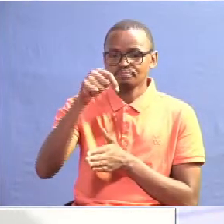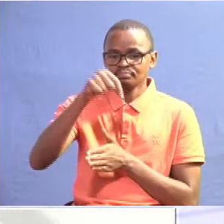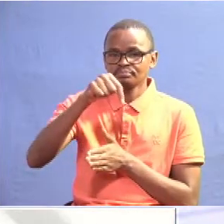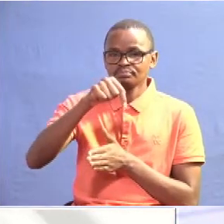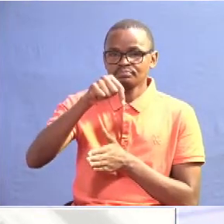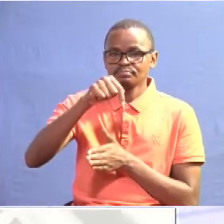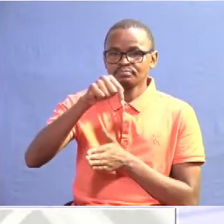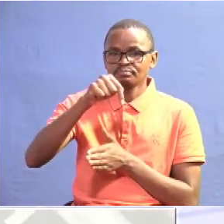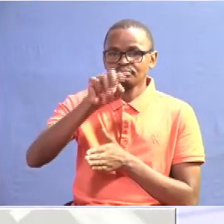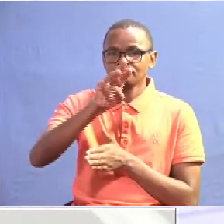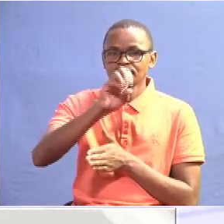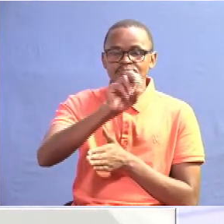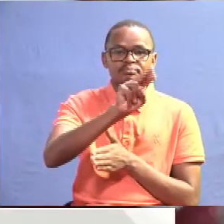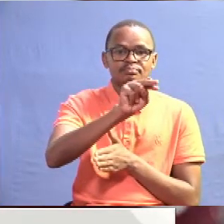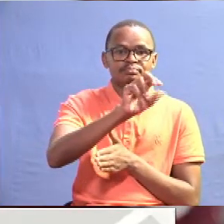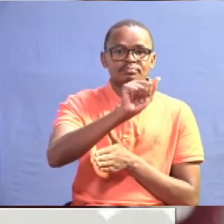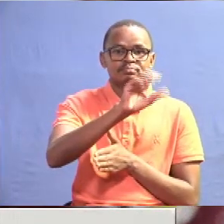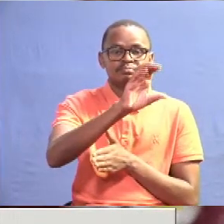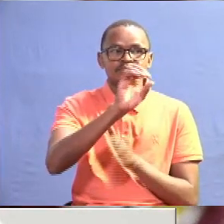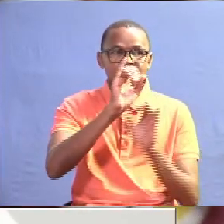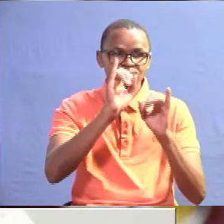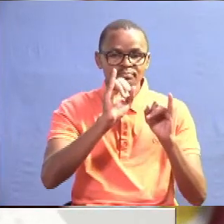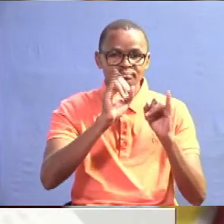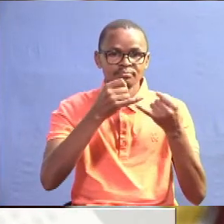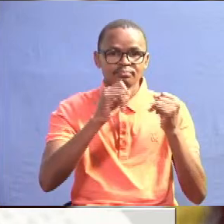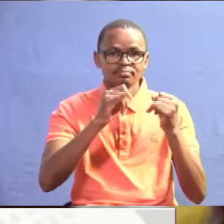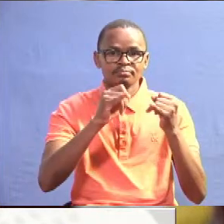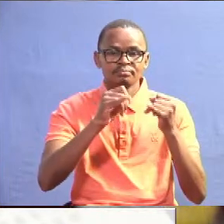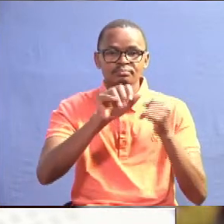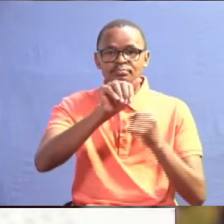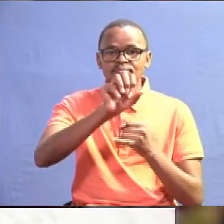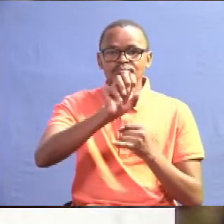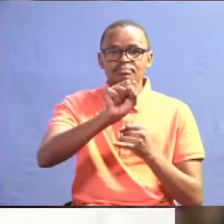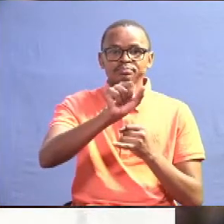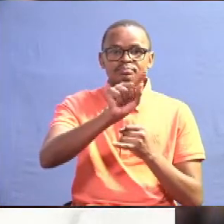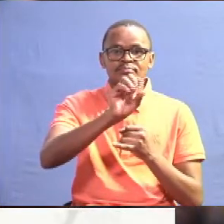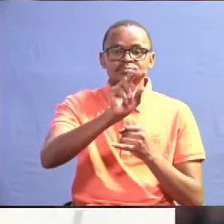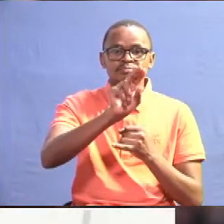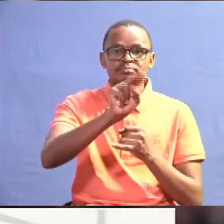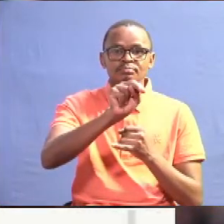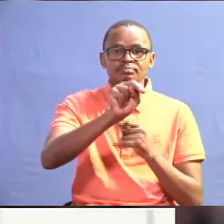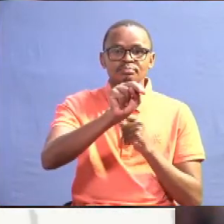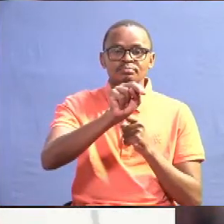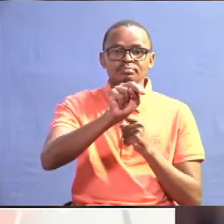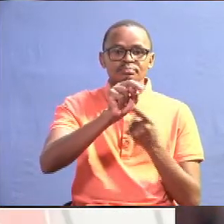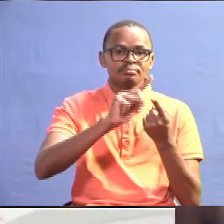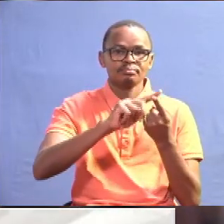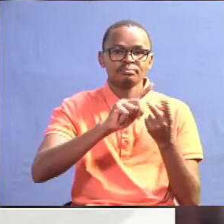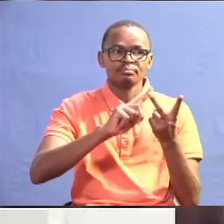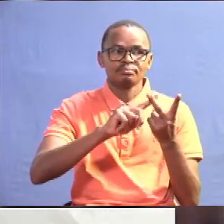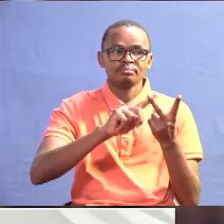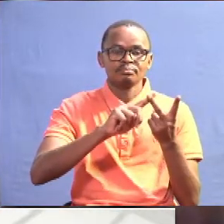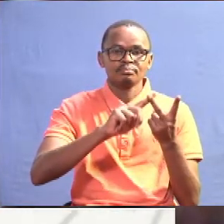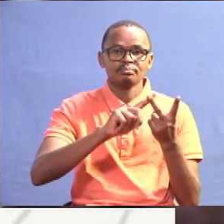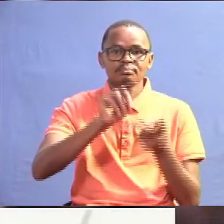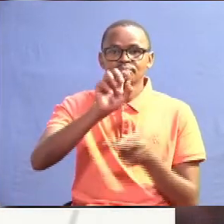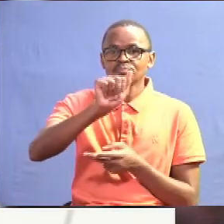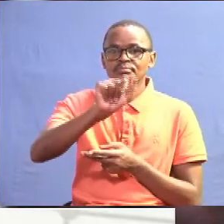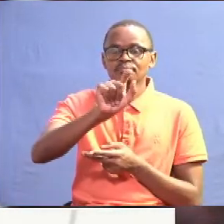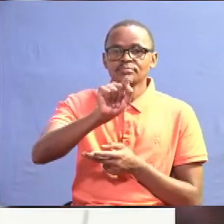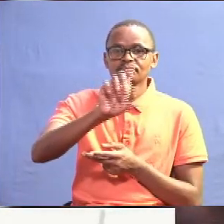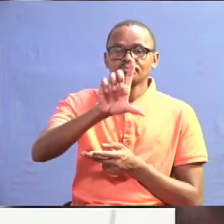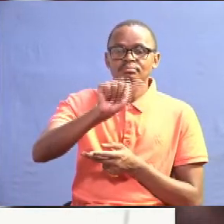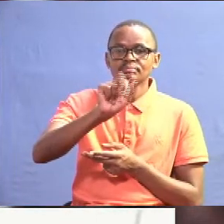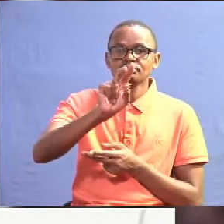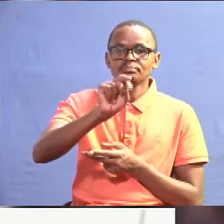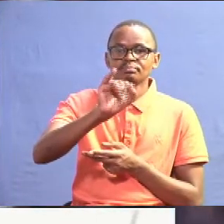tonight. Monaco is currently playing against Aston Villa at Stade Louis Second, as Atletico Madrid face